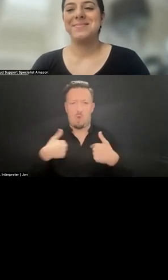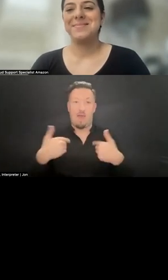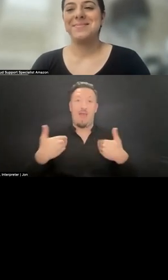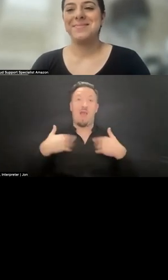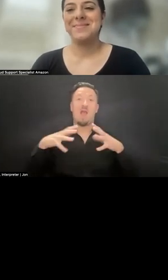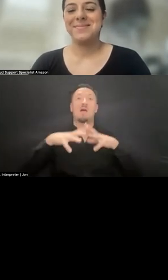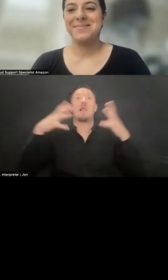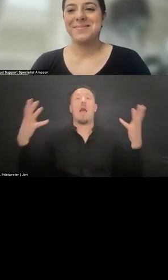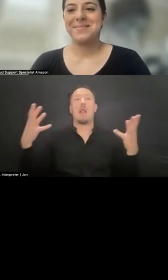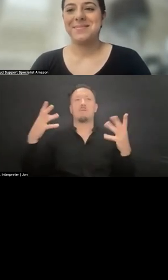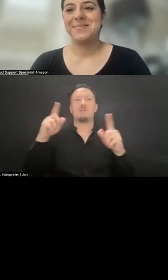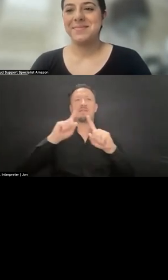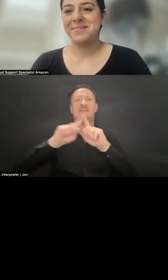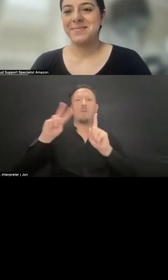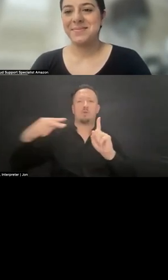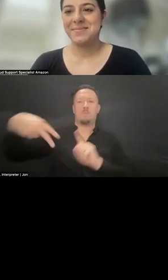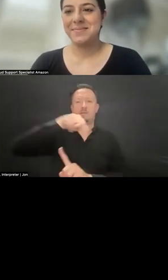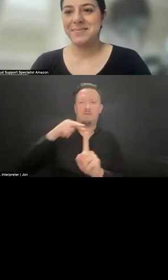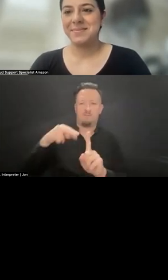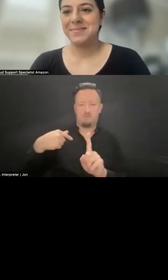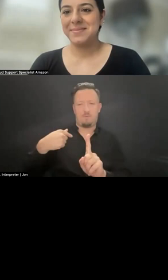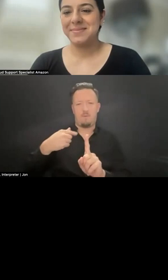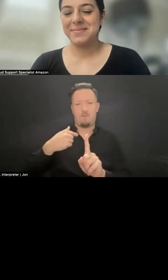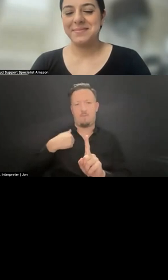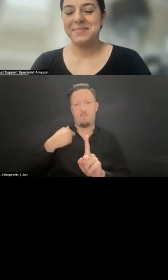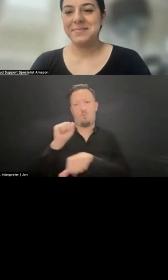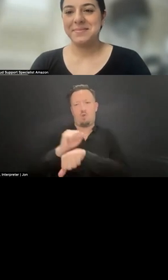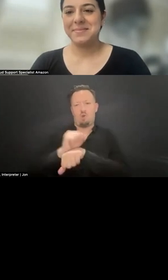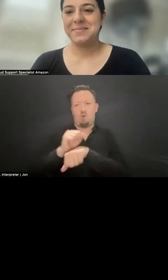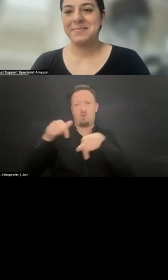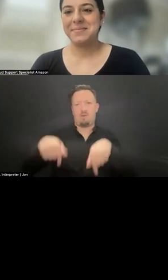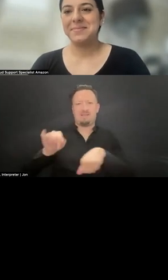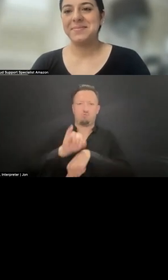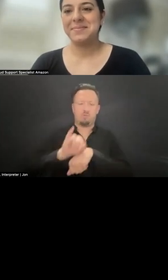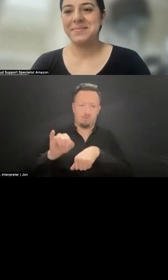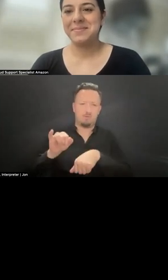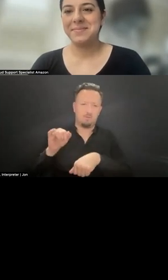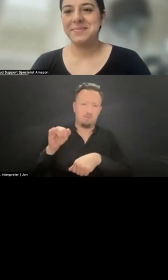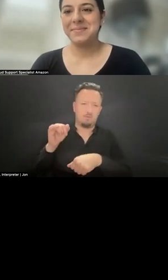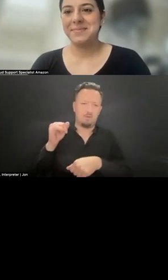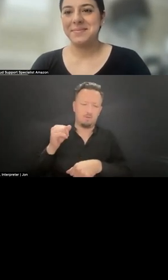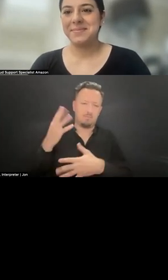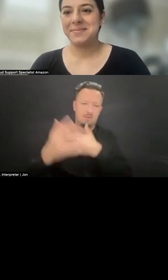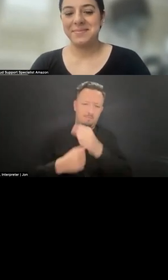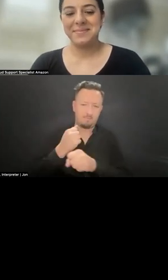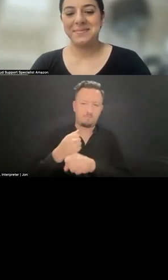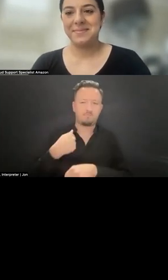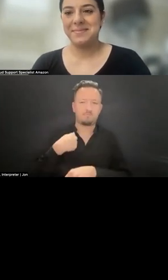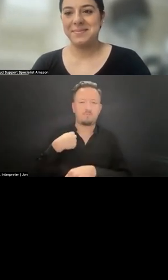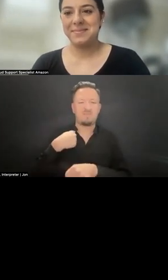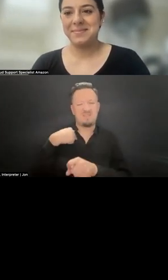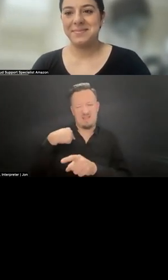from the industry. So you'll see lots of examples I will share. I'm specifically in the financial